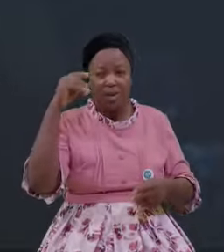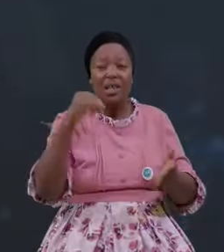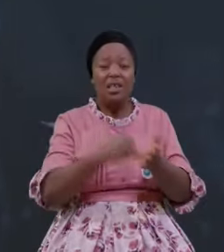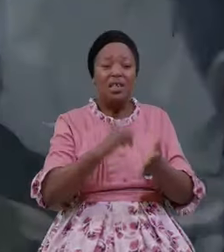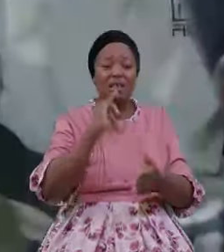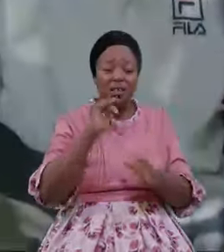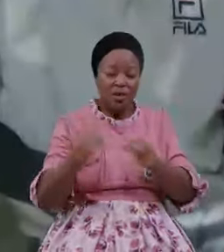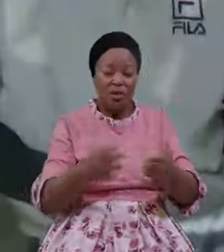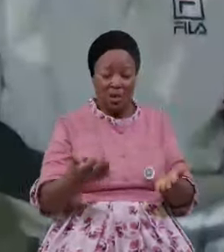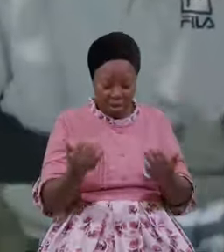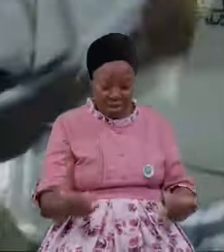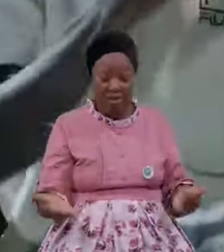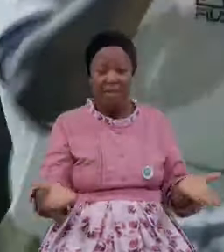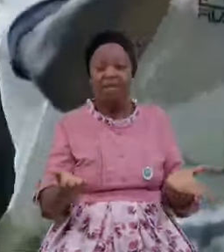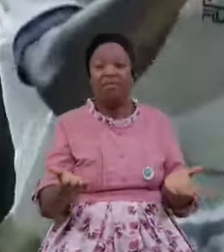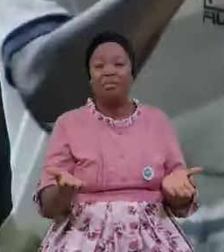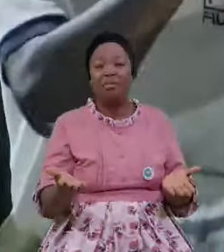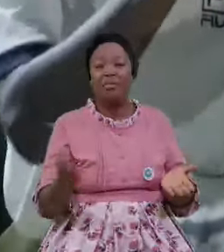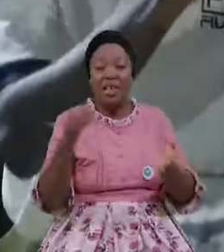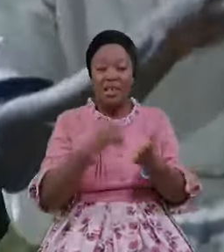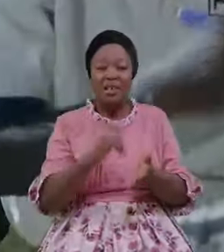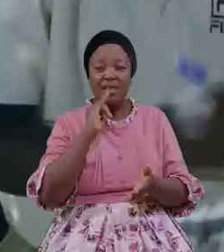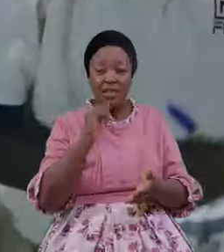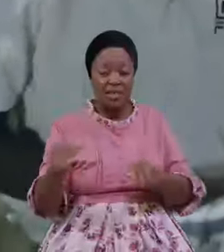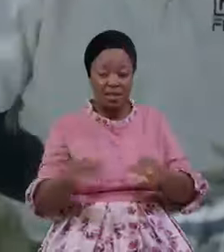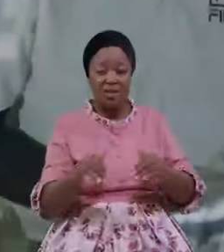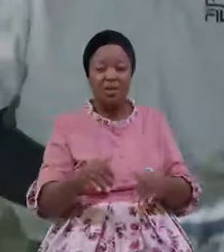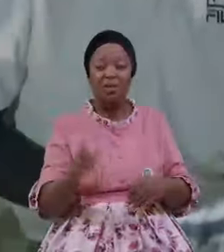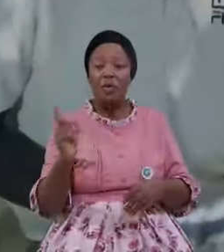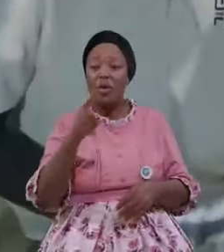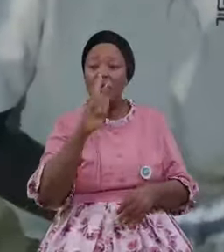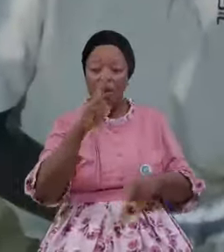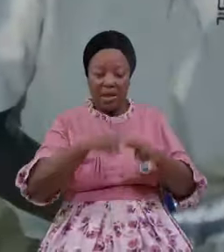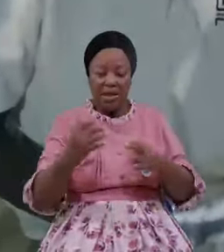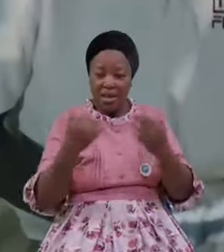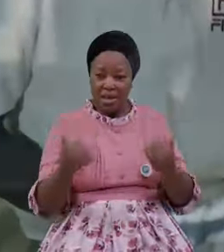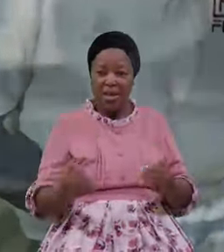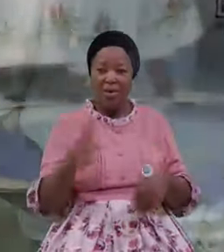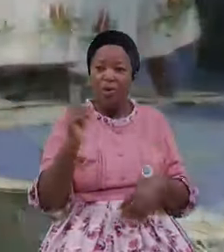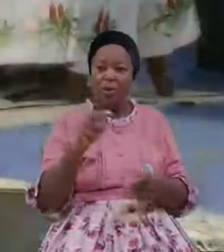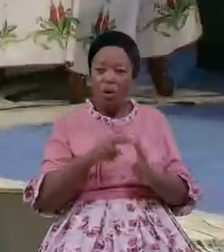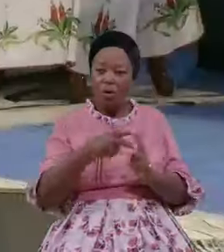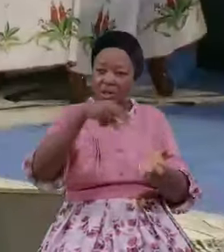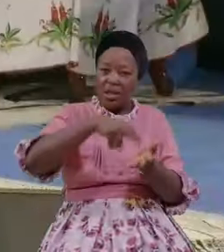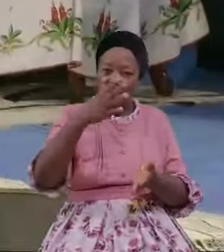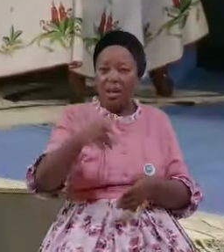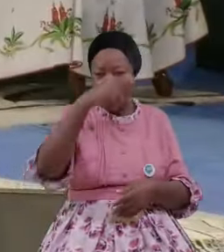right here. It is done while you're sitting or standing there, because it